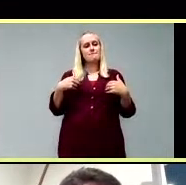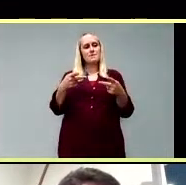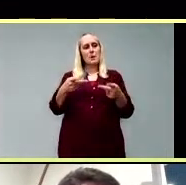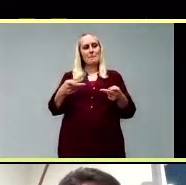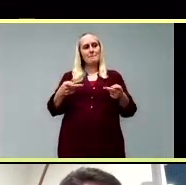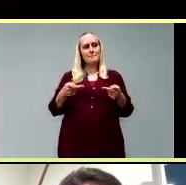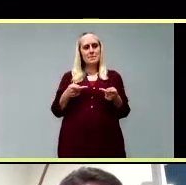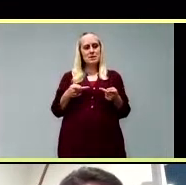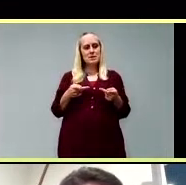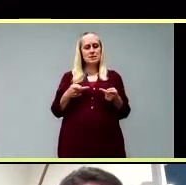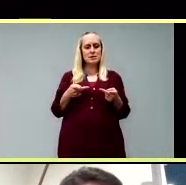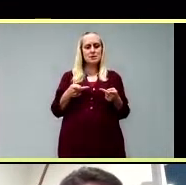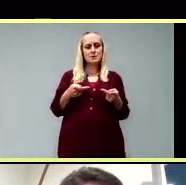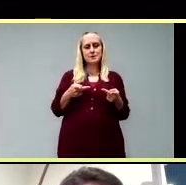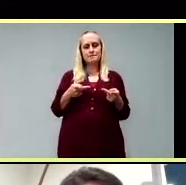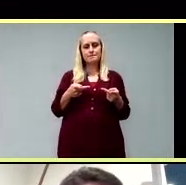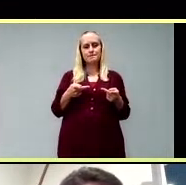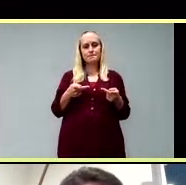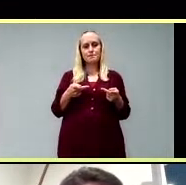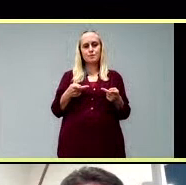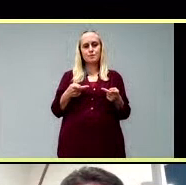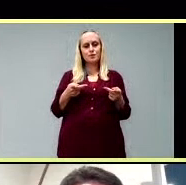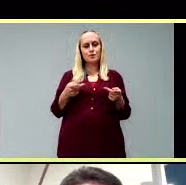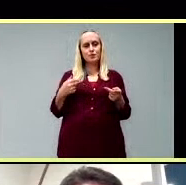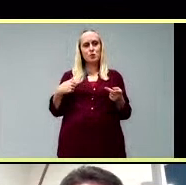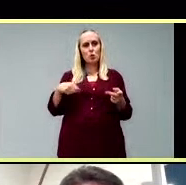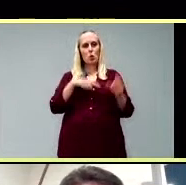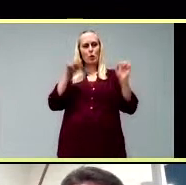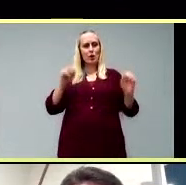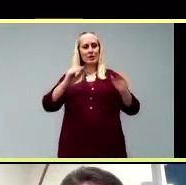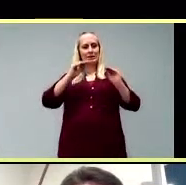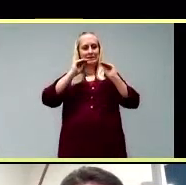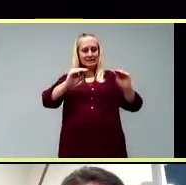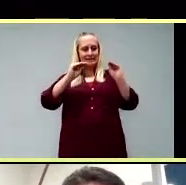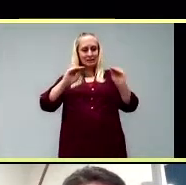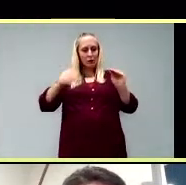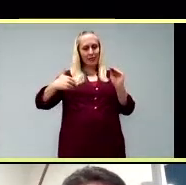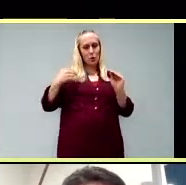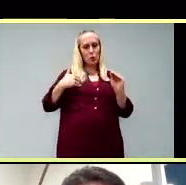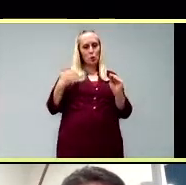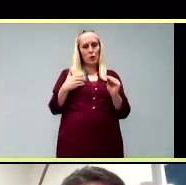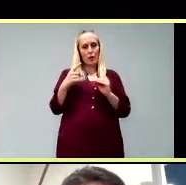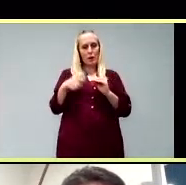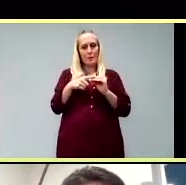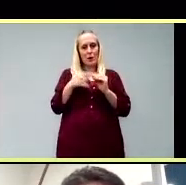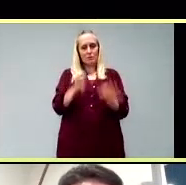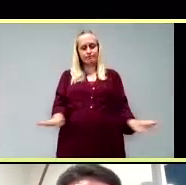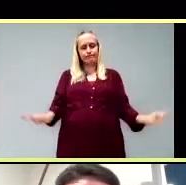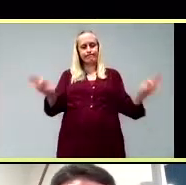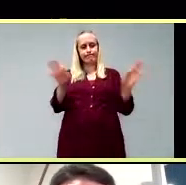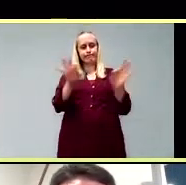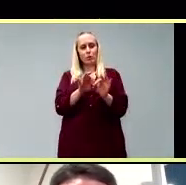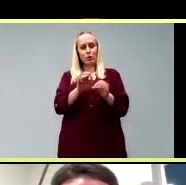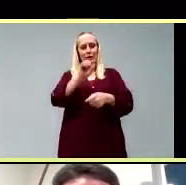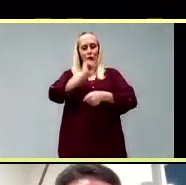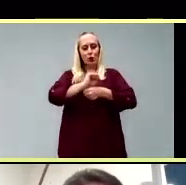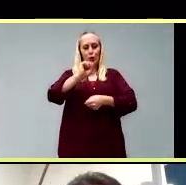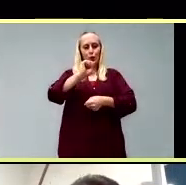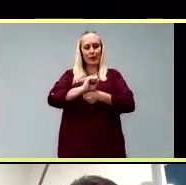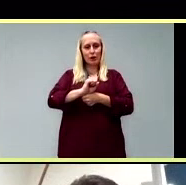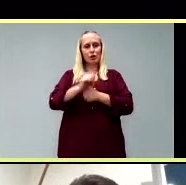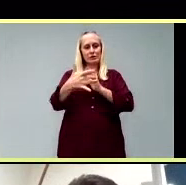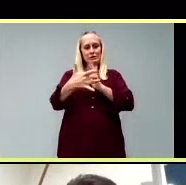train the youth in important career technical educational